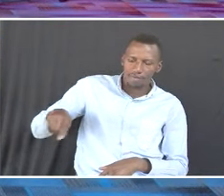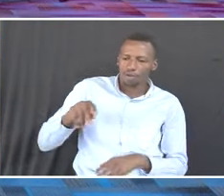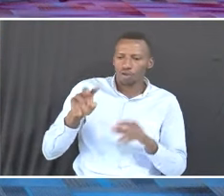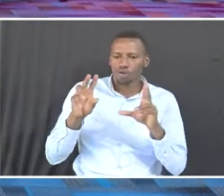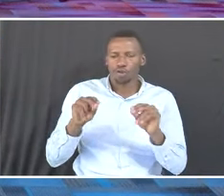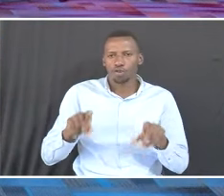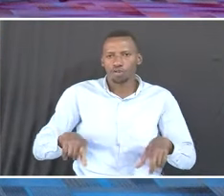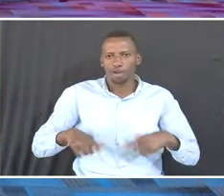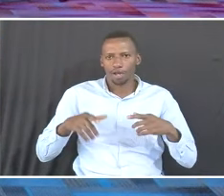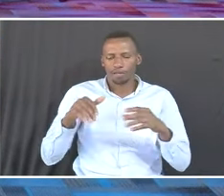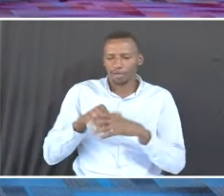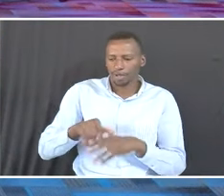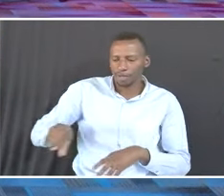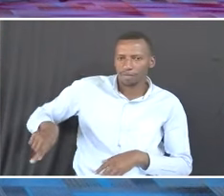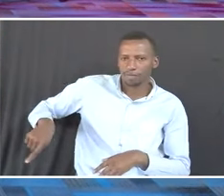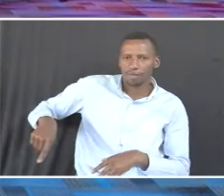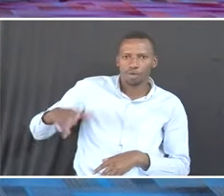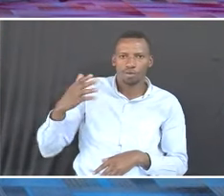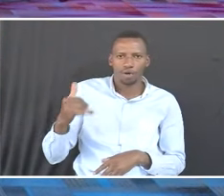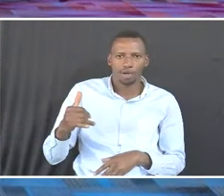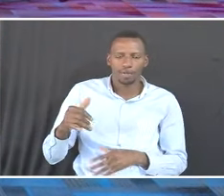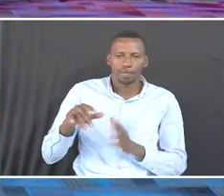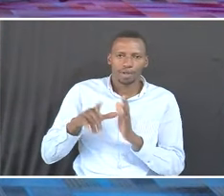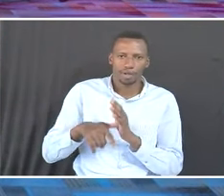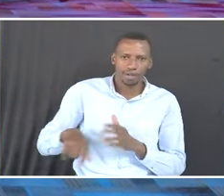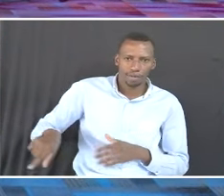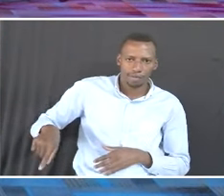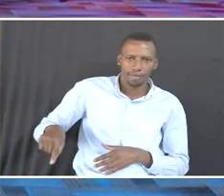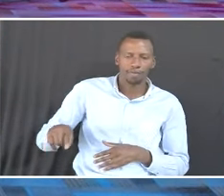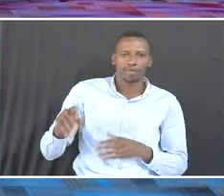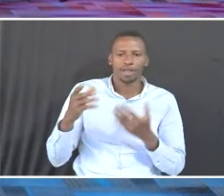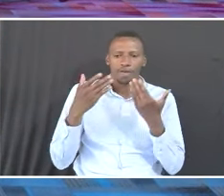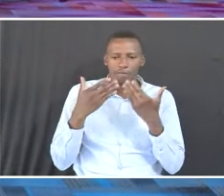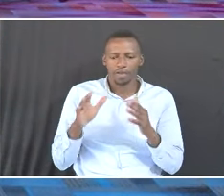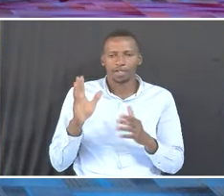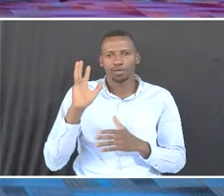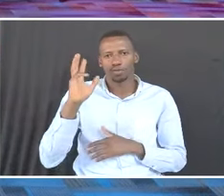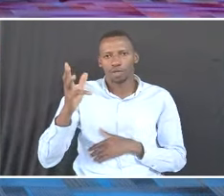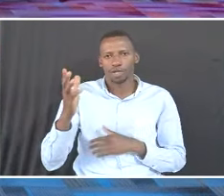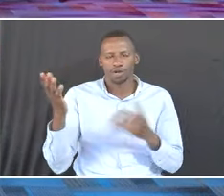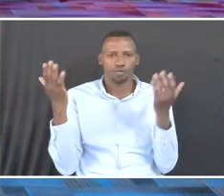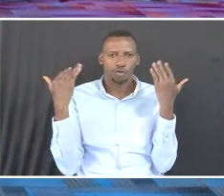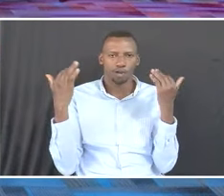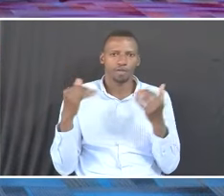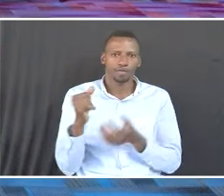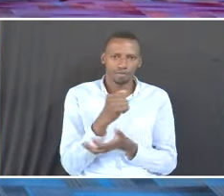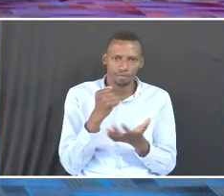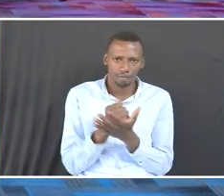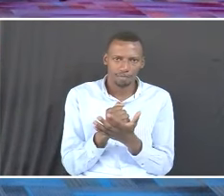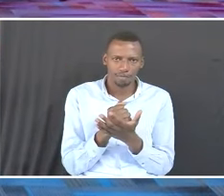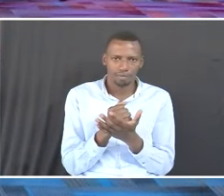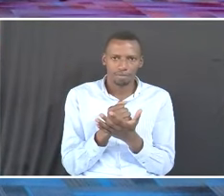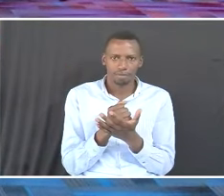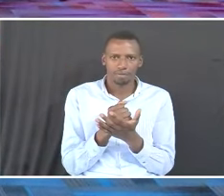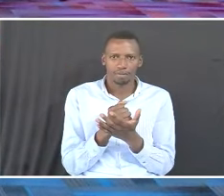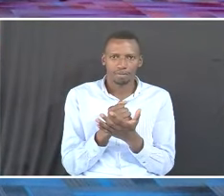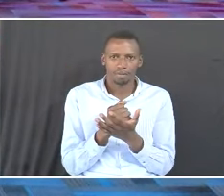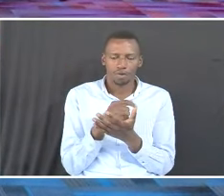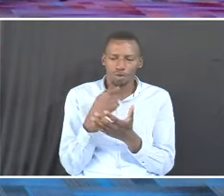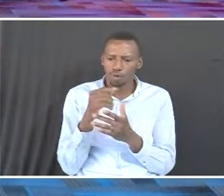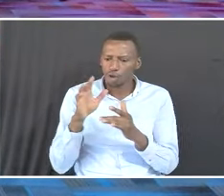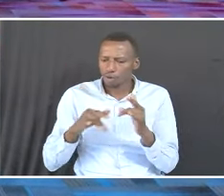tail. Because finally, the tail will be finished forever. Who cannot run to such a